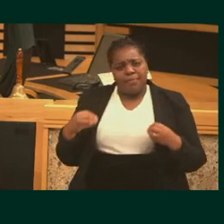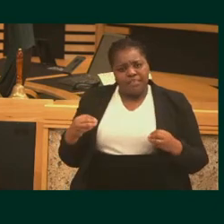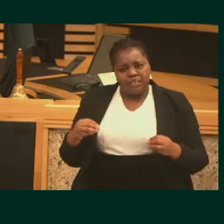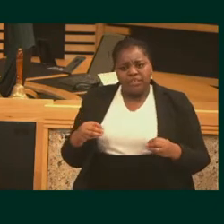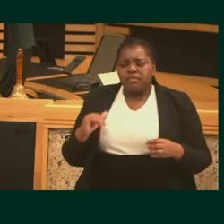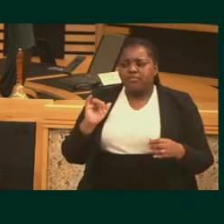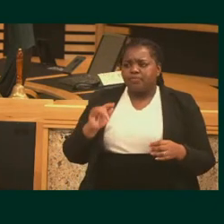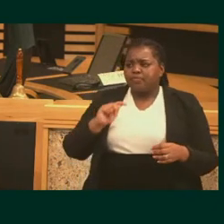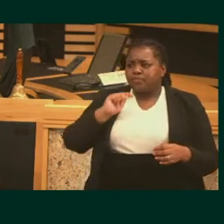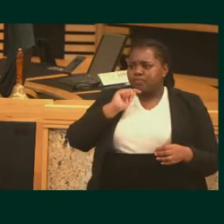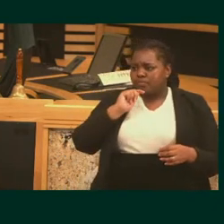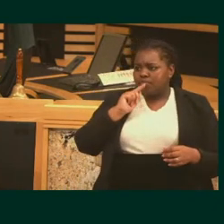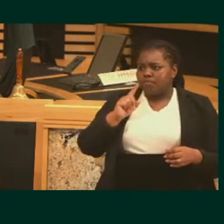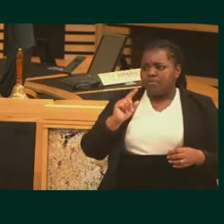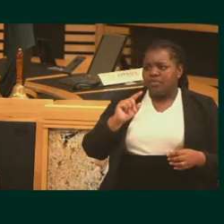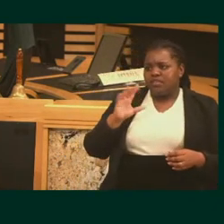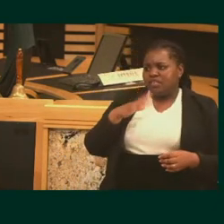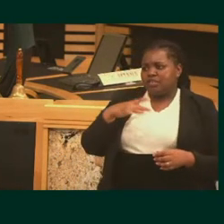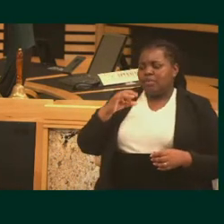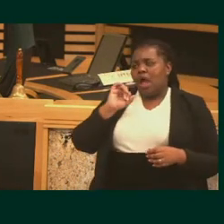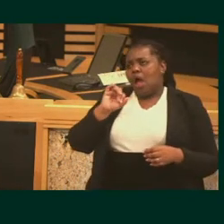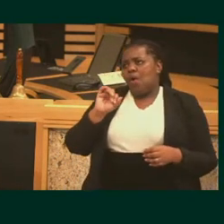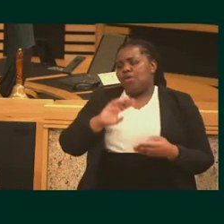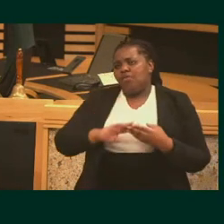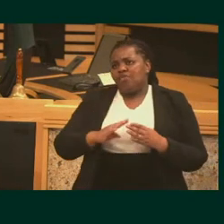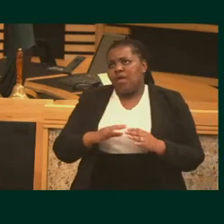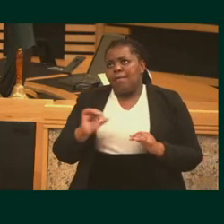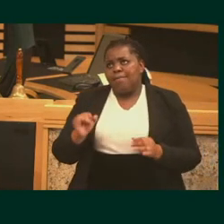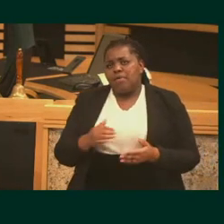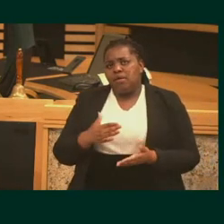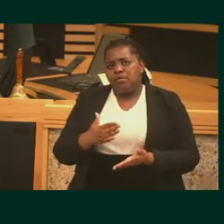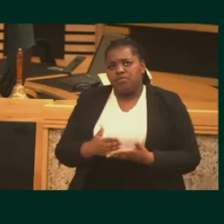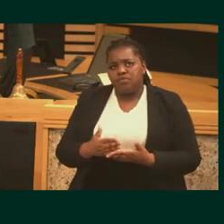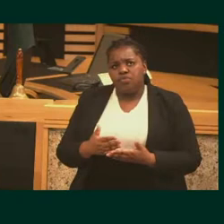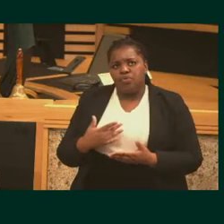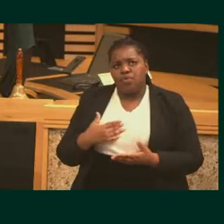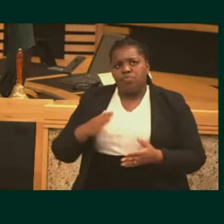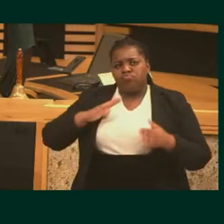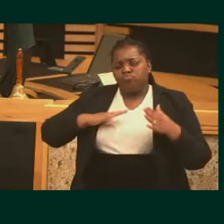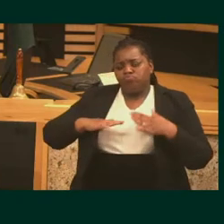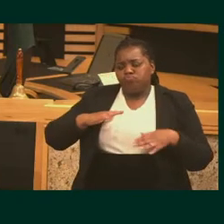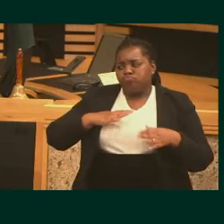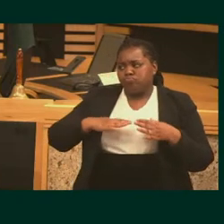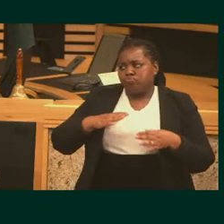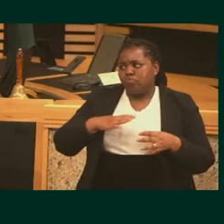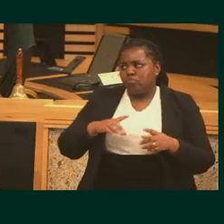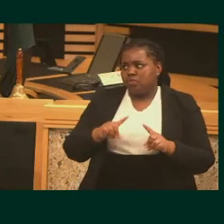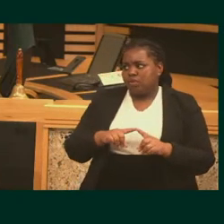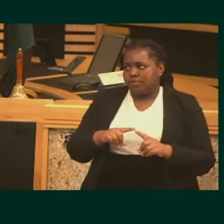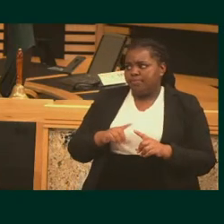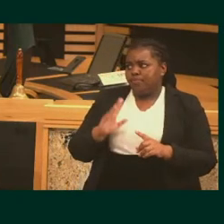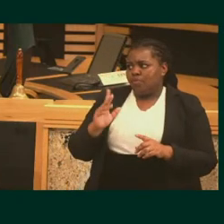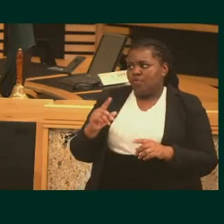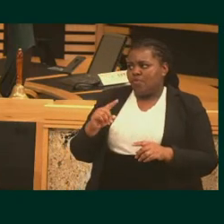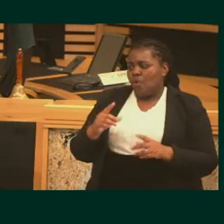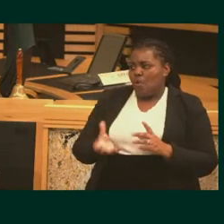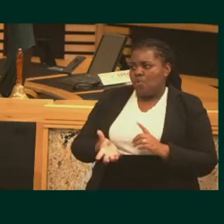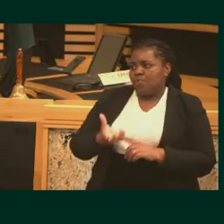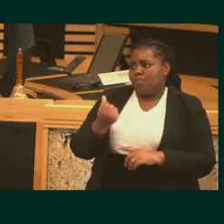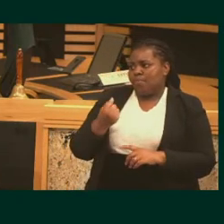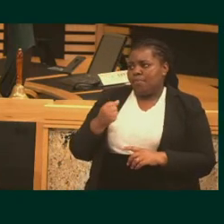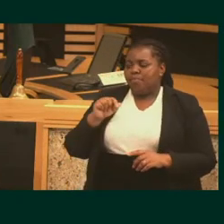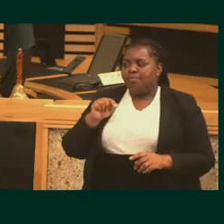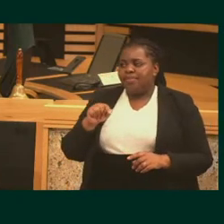rejuvenates the spirit of our community instilling a sense of resilience and determination to overcome